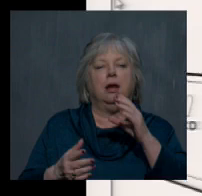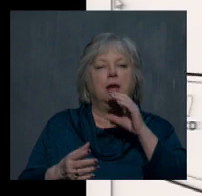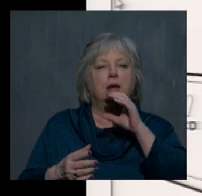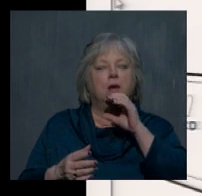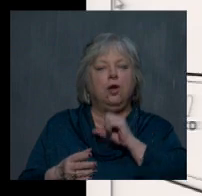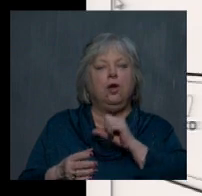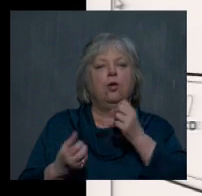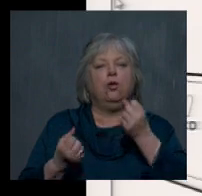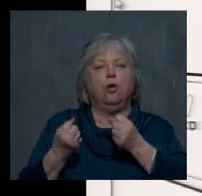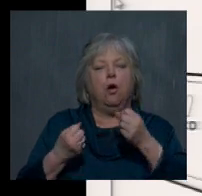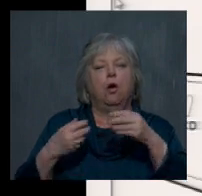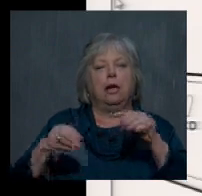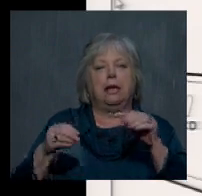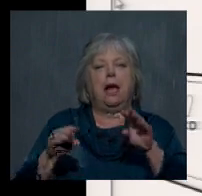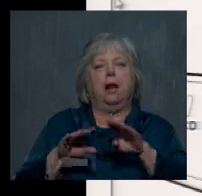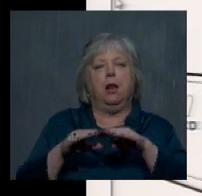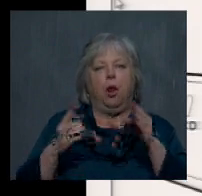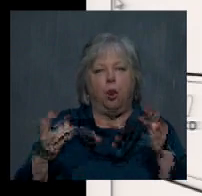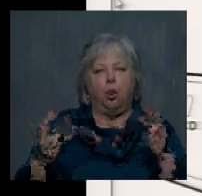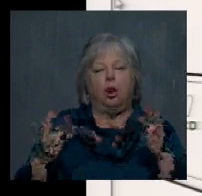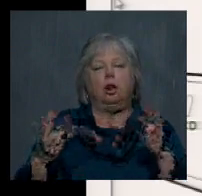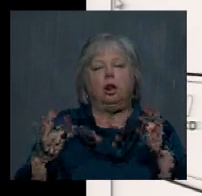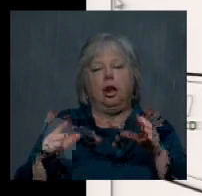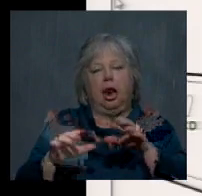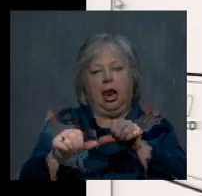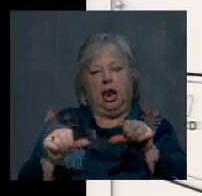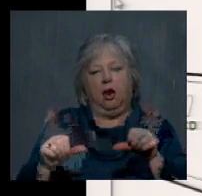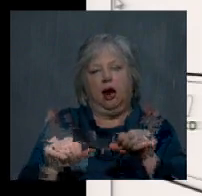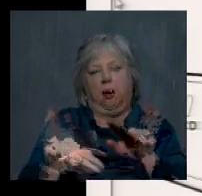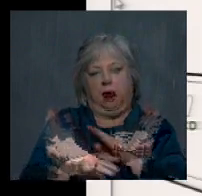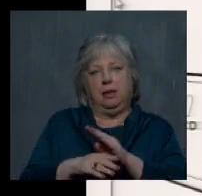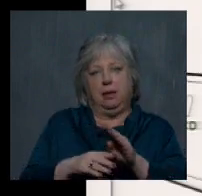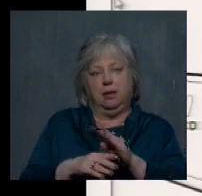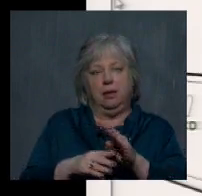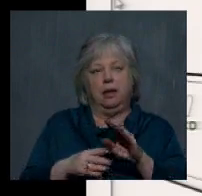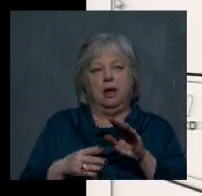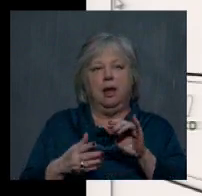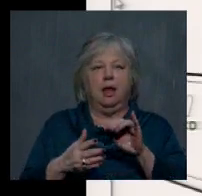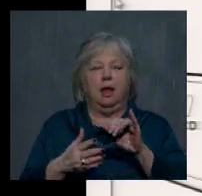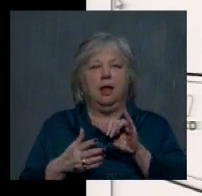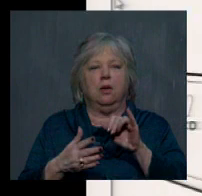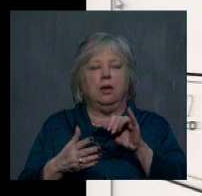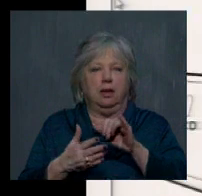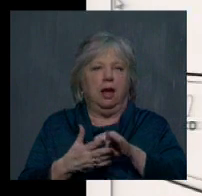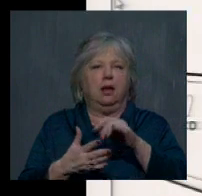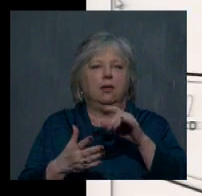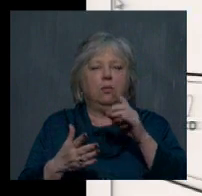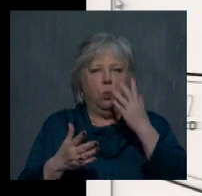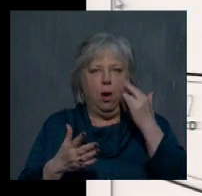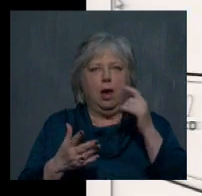sale, open air sale. That was C4.